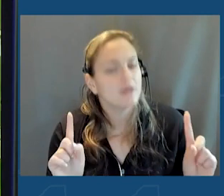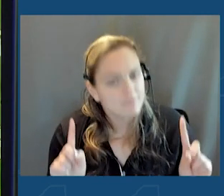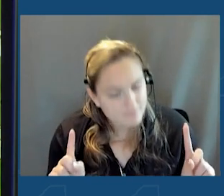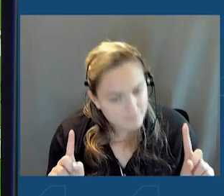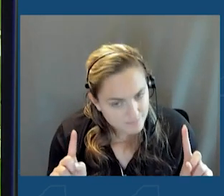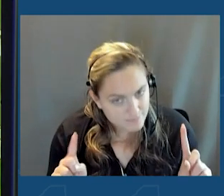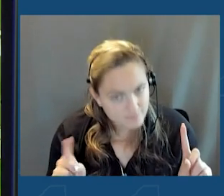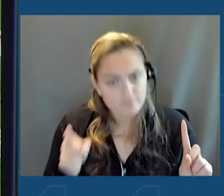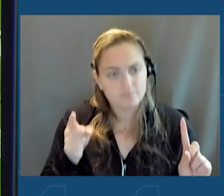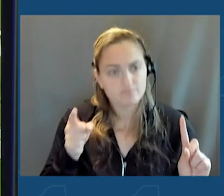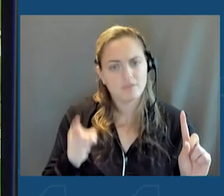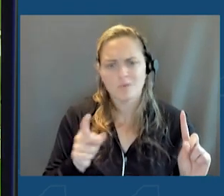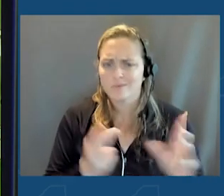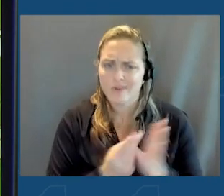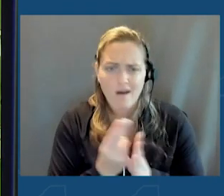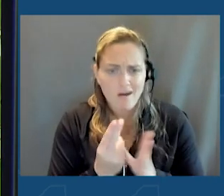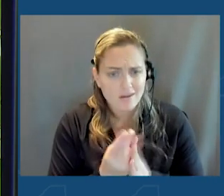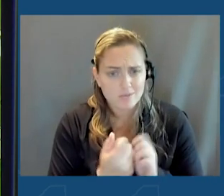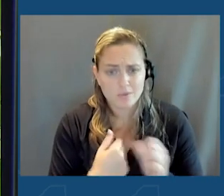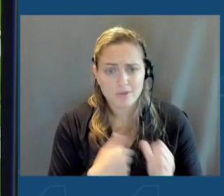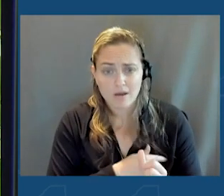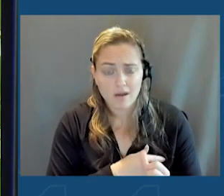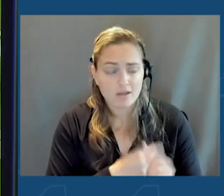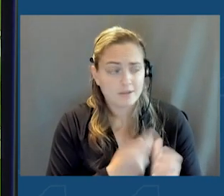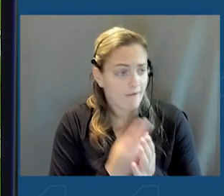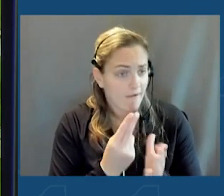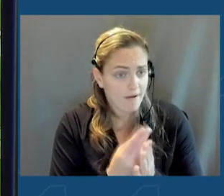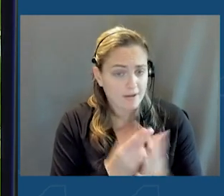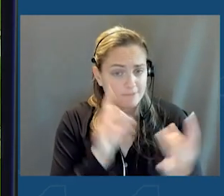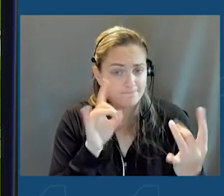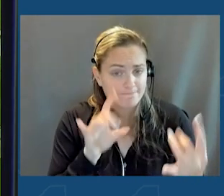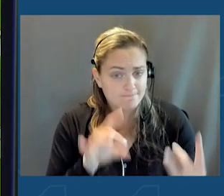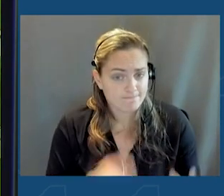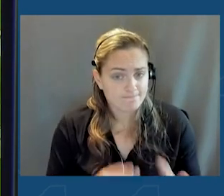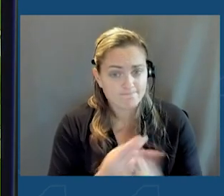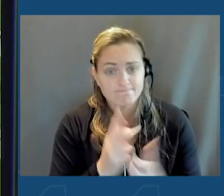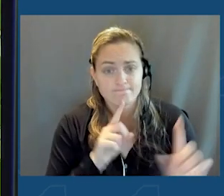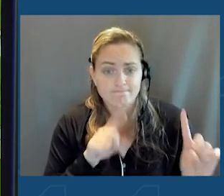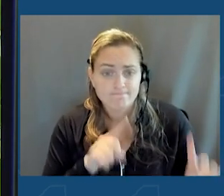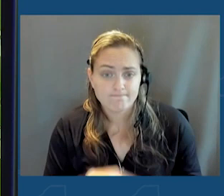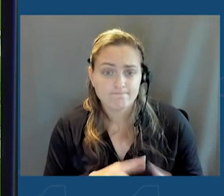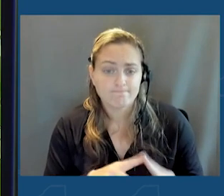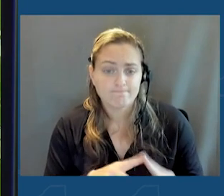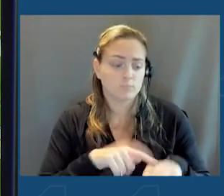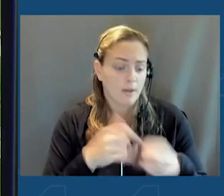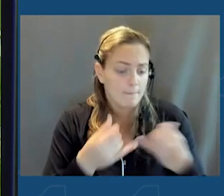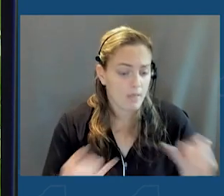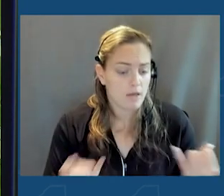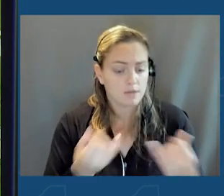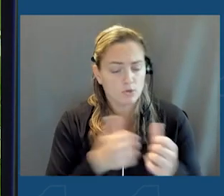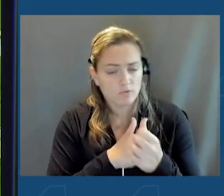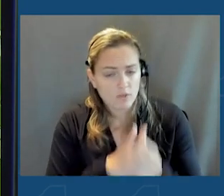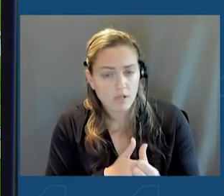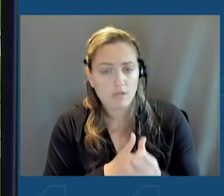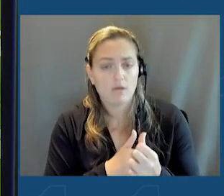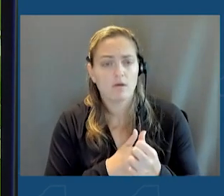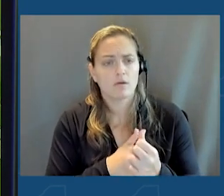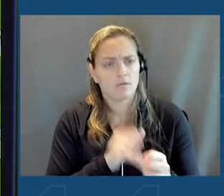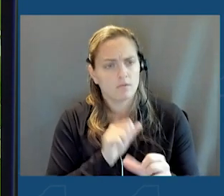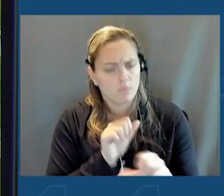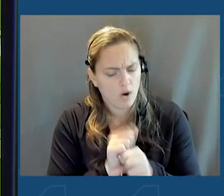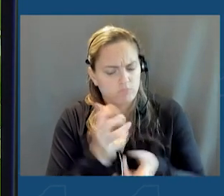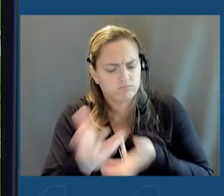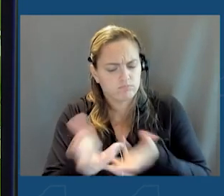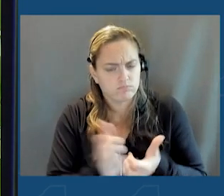He was honest with us, gave us honest answers and timelines, and he worked with us